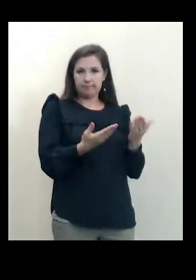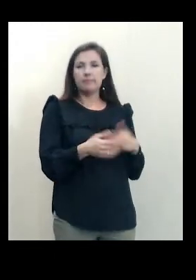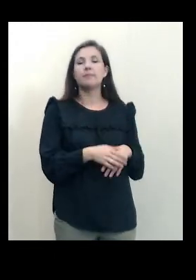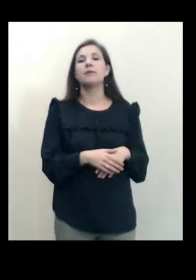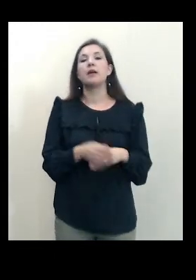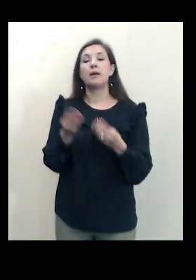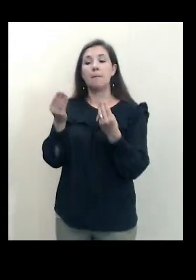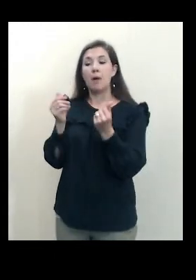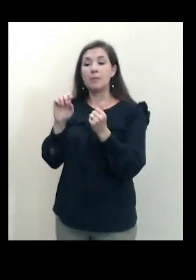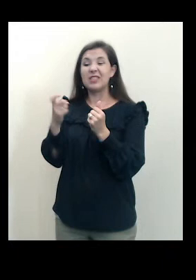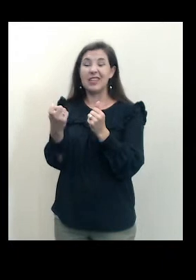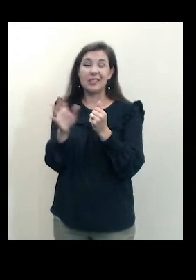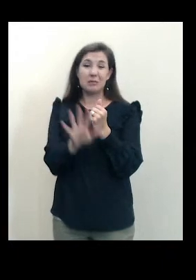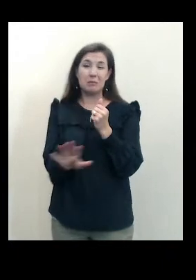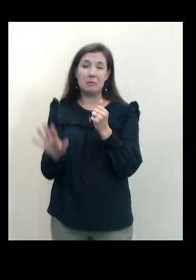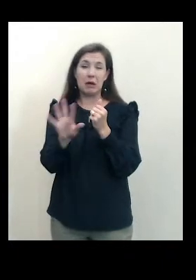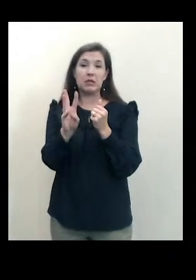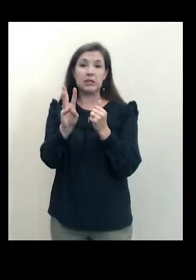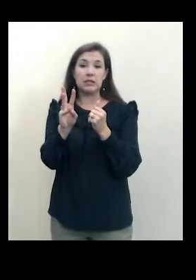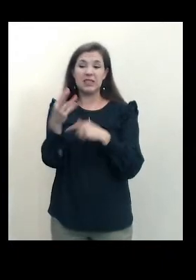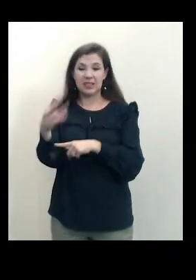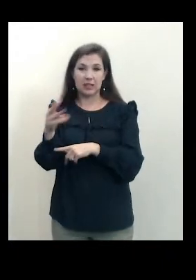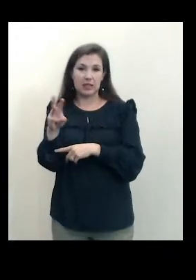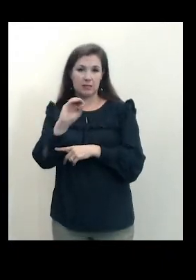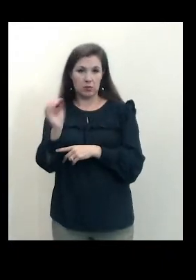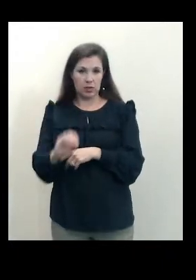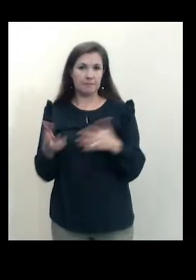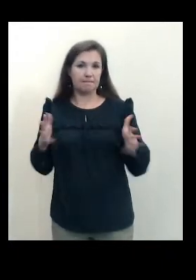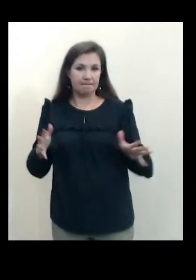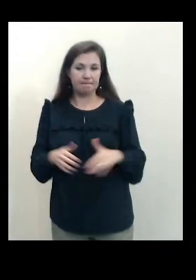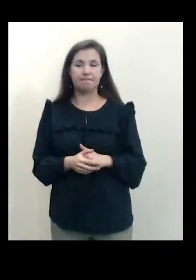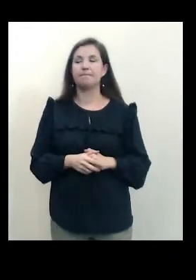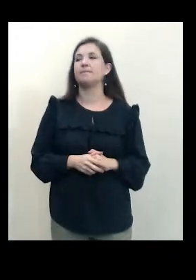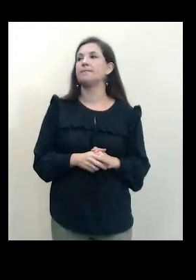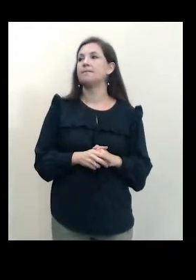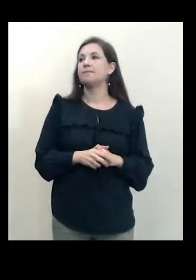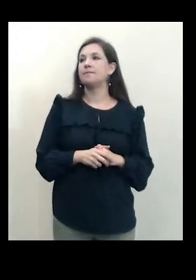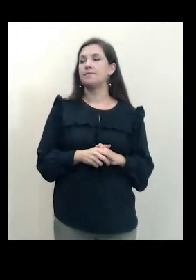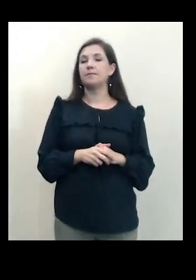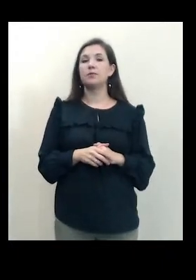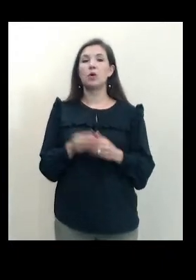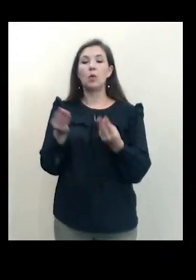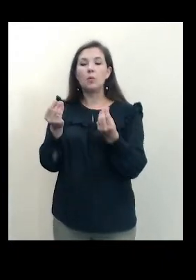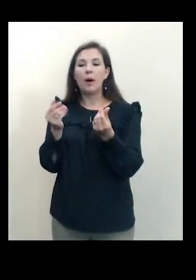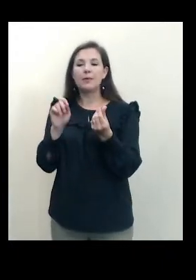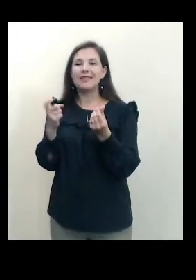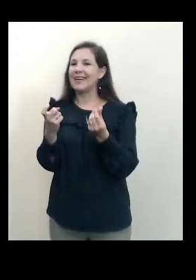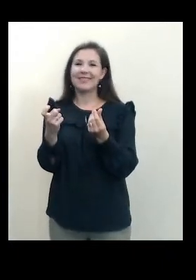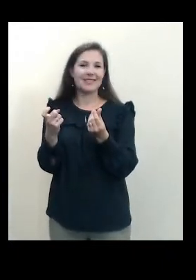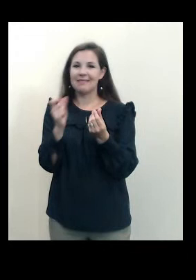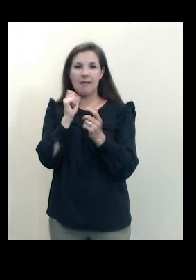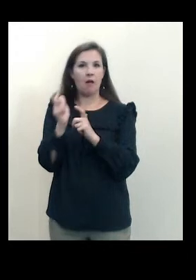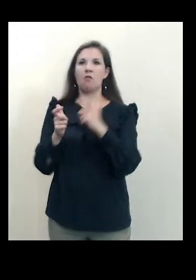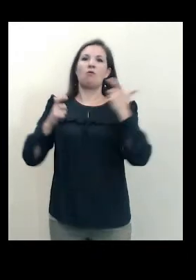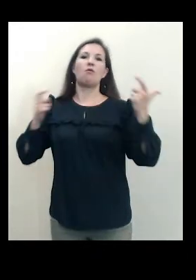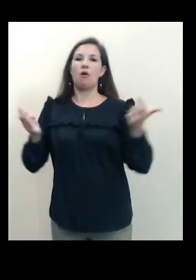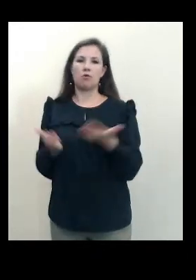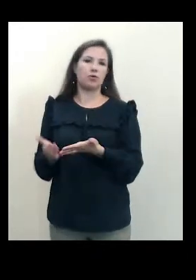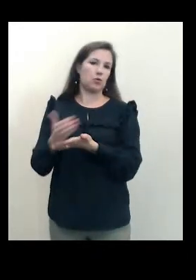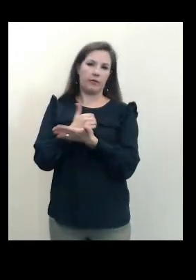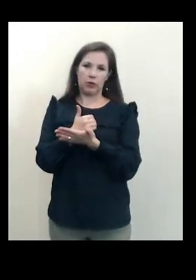our property tax only makes up a little over 16%. So the property taxes are not the largest revenue